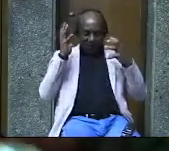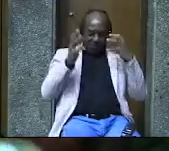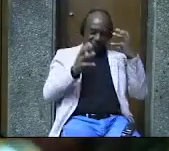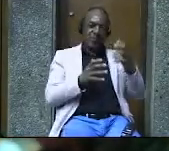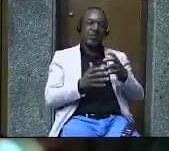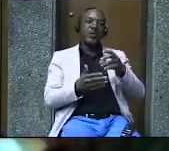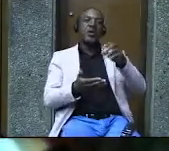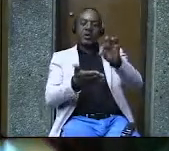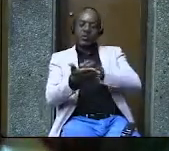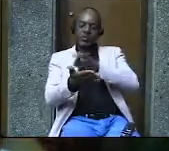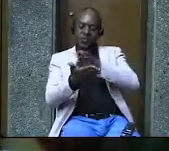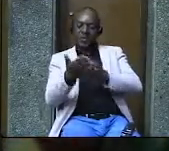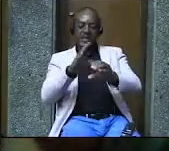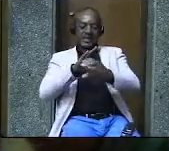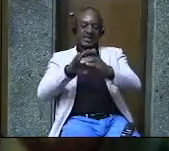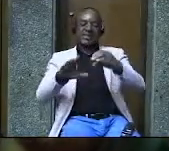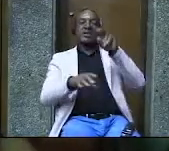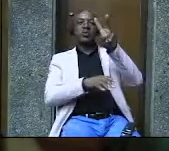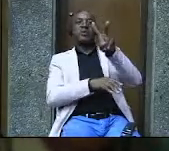nokuvotela section 25